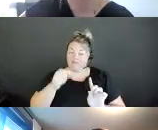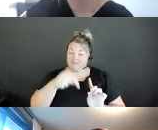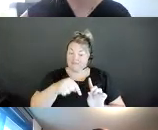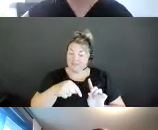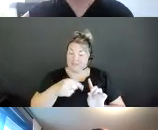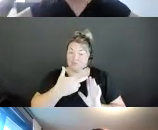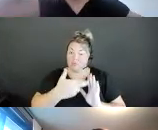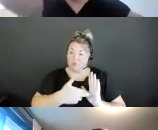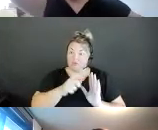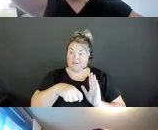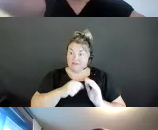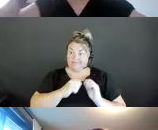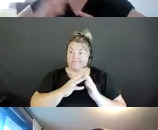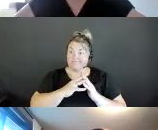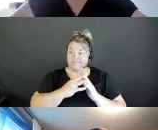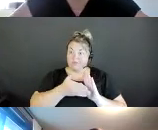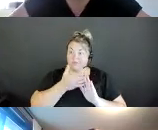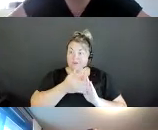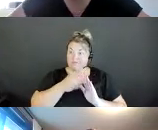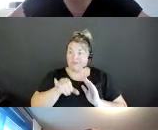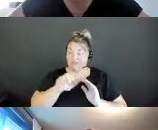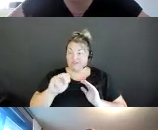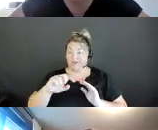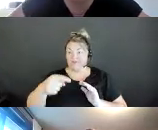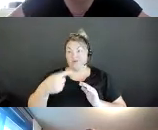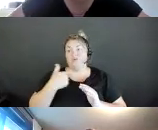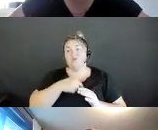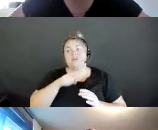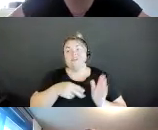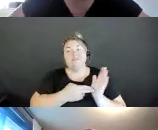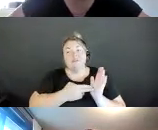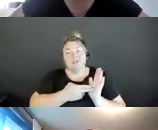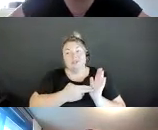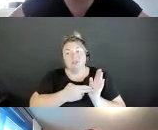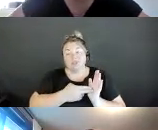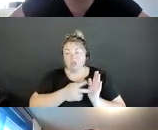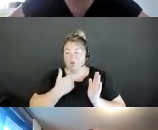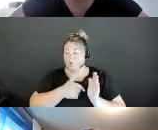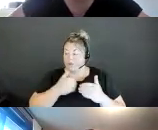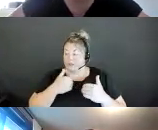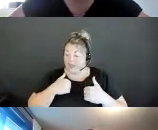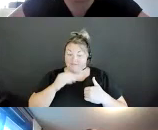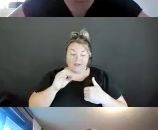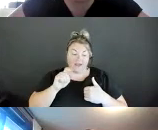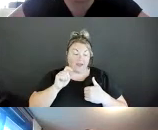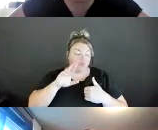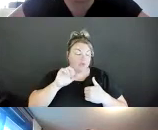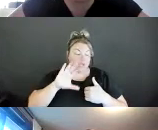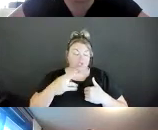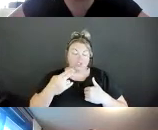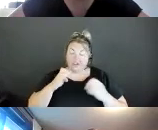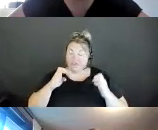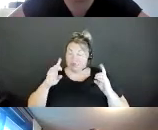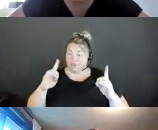get up and running by January 1st. So we need to make sure that we have these outreach, education, and